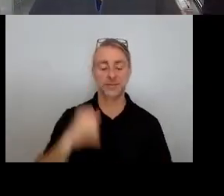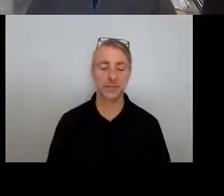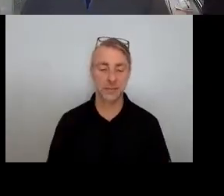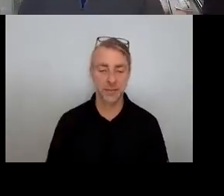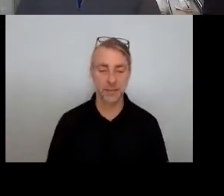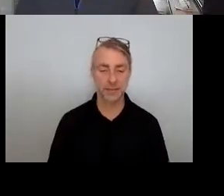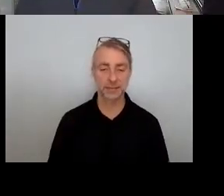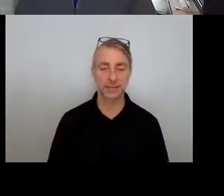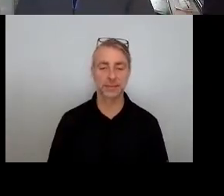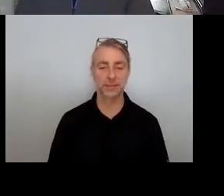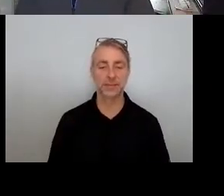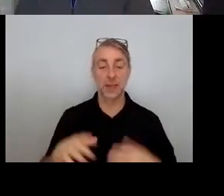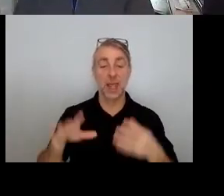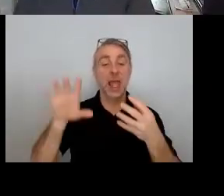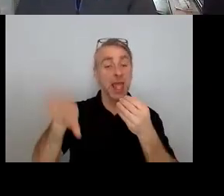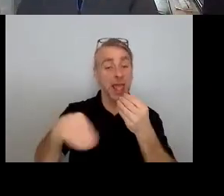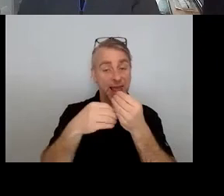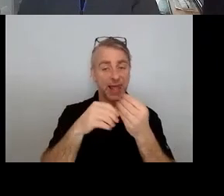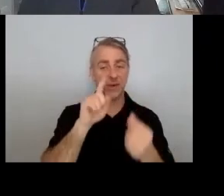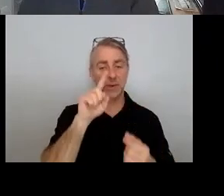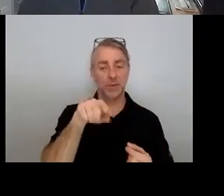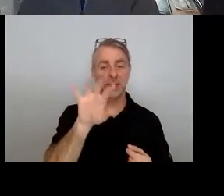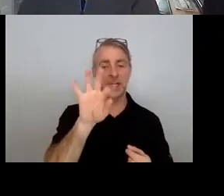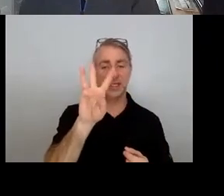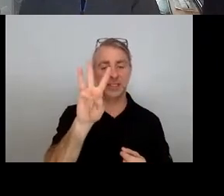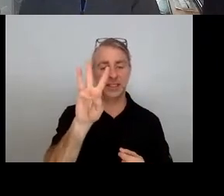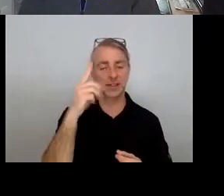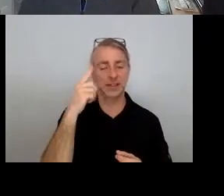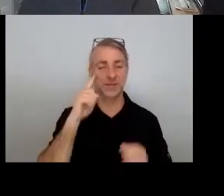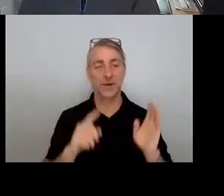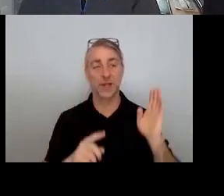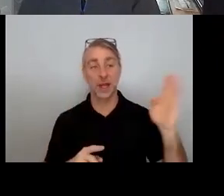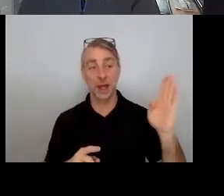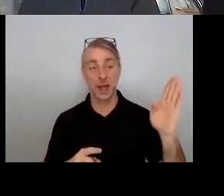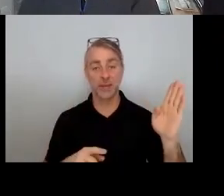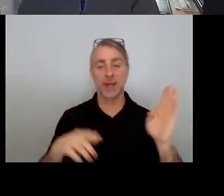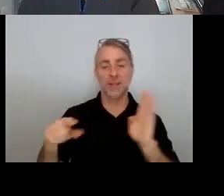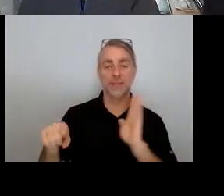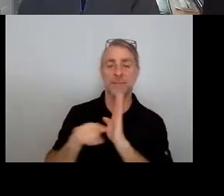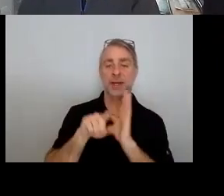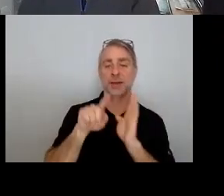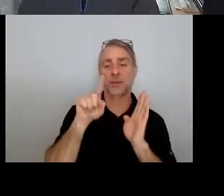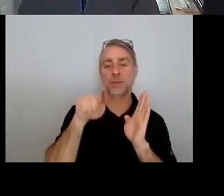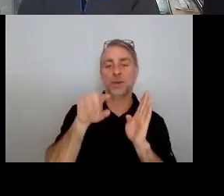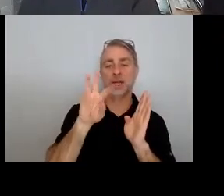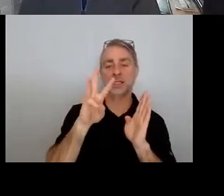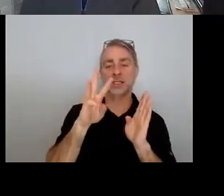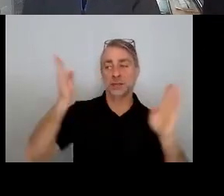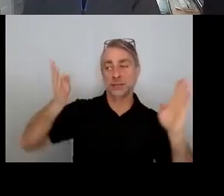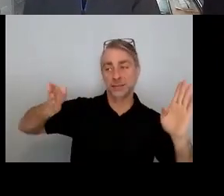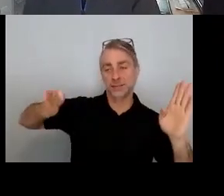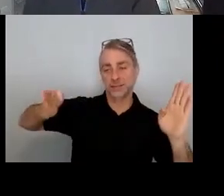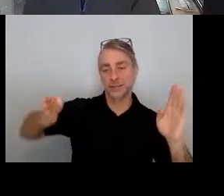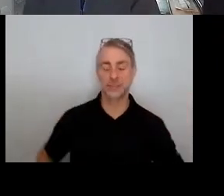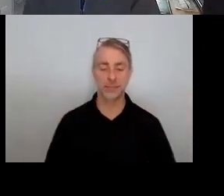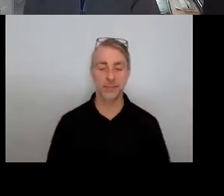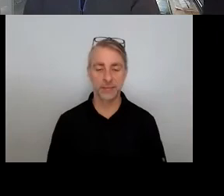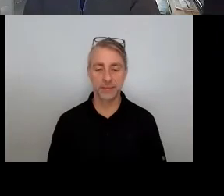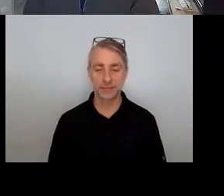add 1.96 times 0.07 to our average effect size.